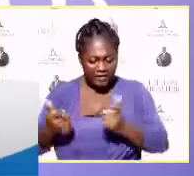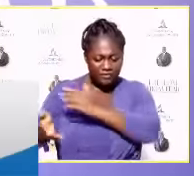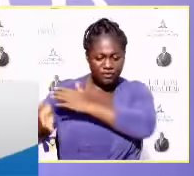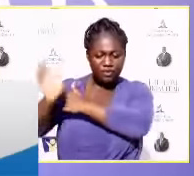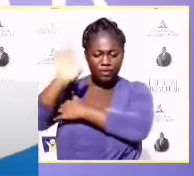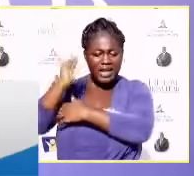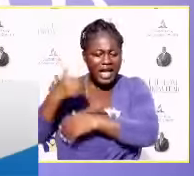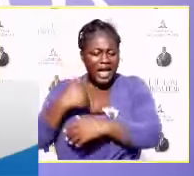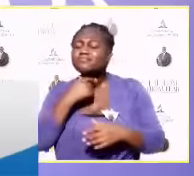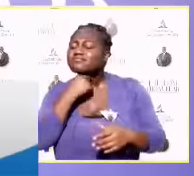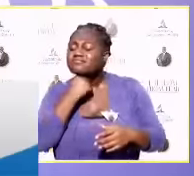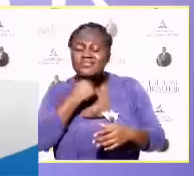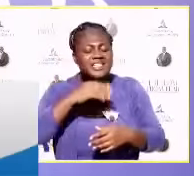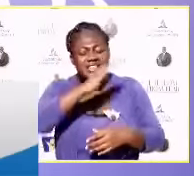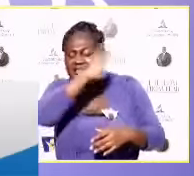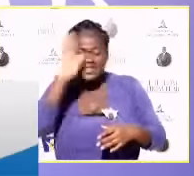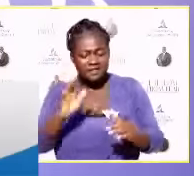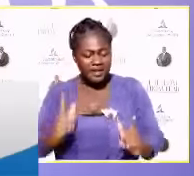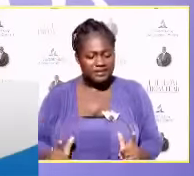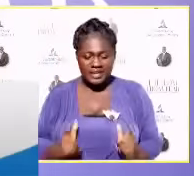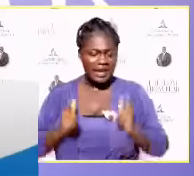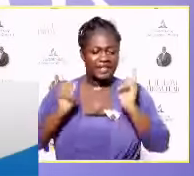no pleasure in the death of the